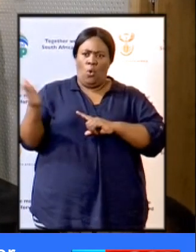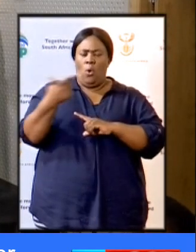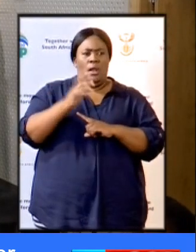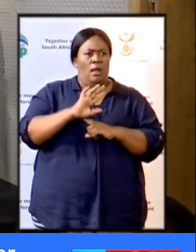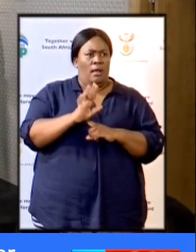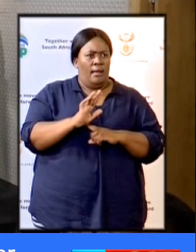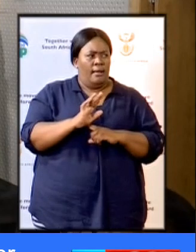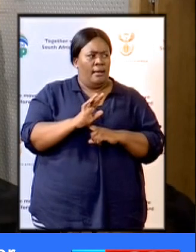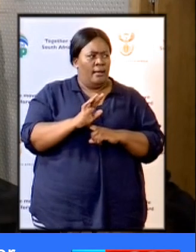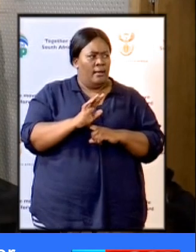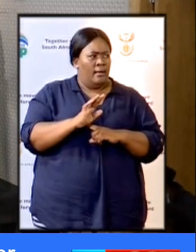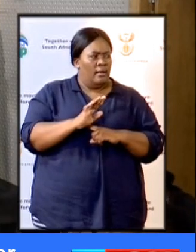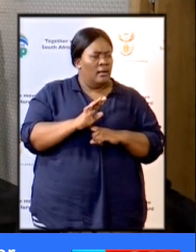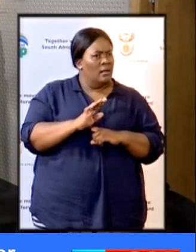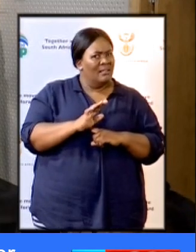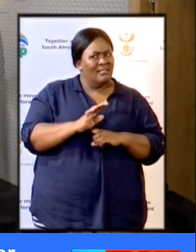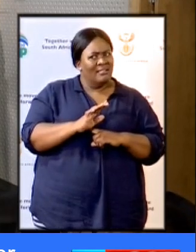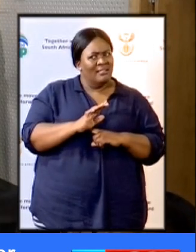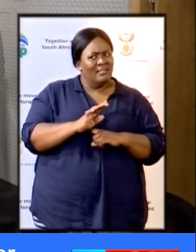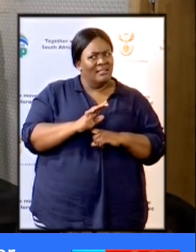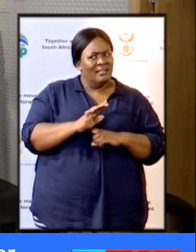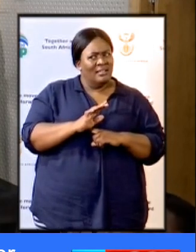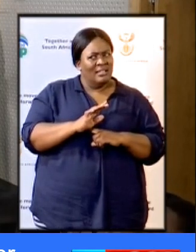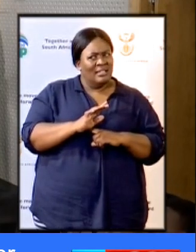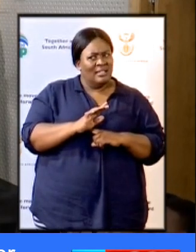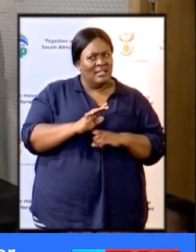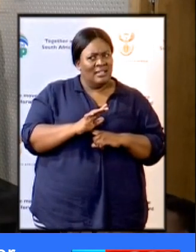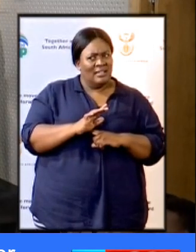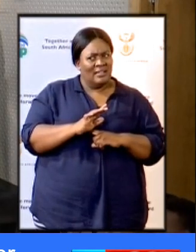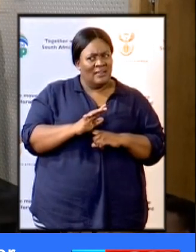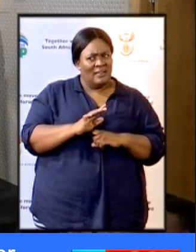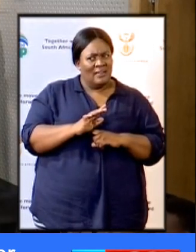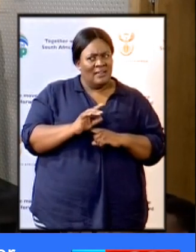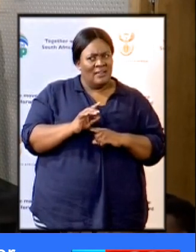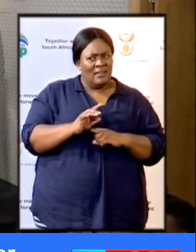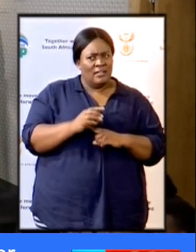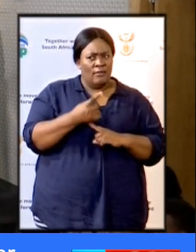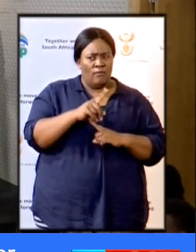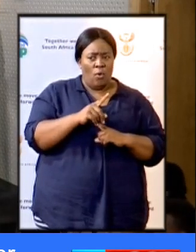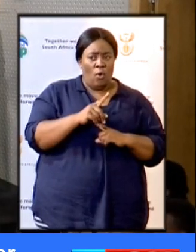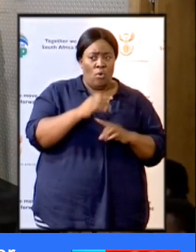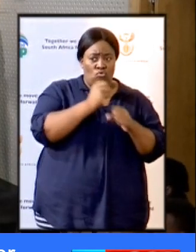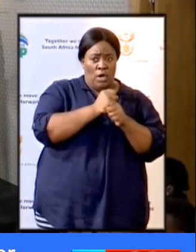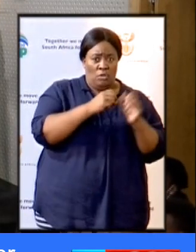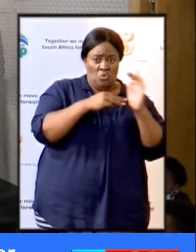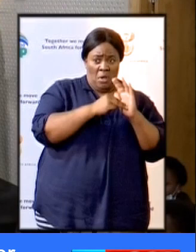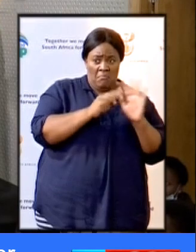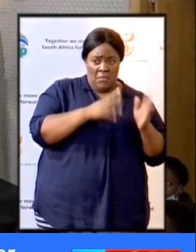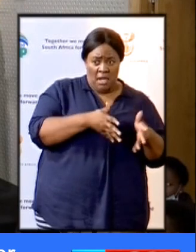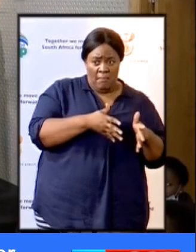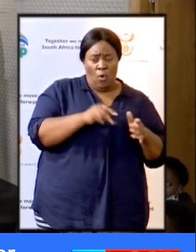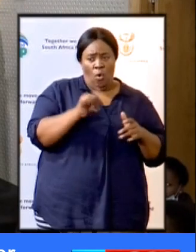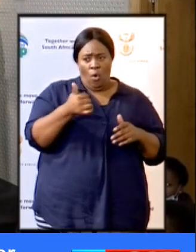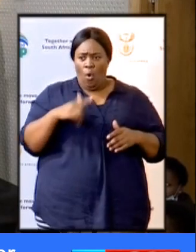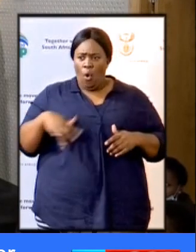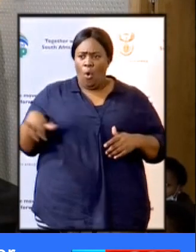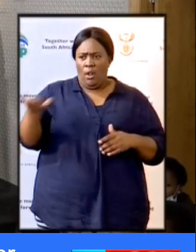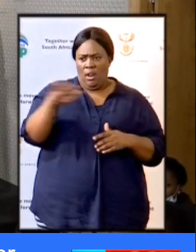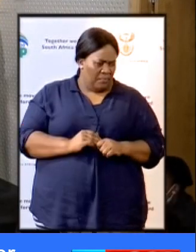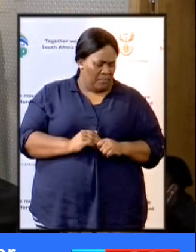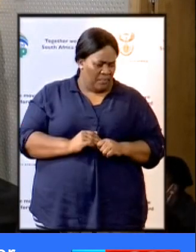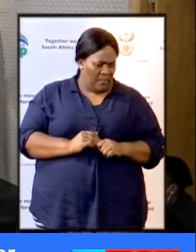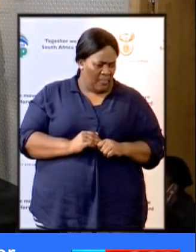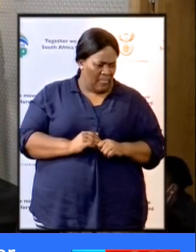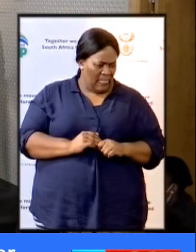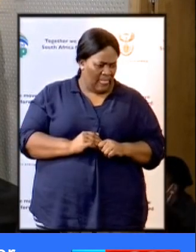to grade 7 and grade 12, or does that apply across board? And why would you say that it's in the education